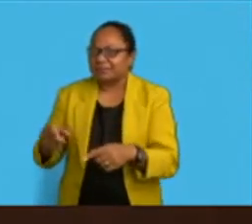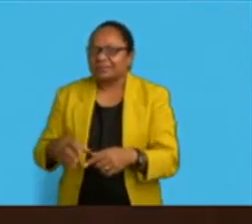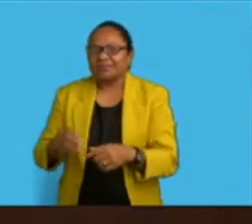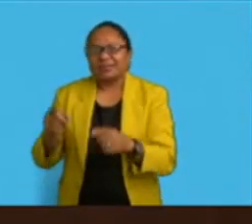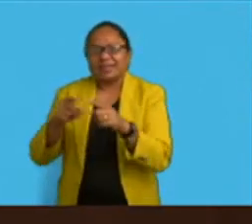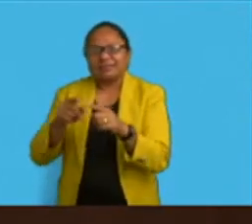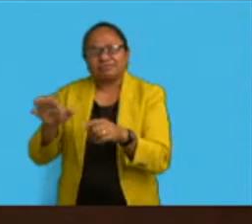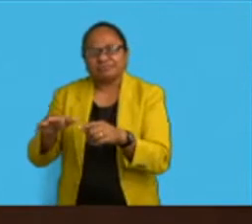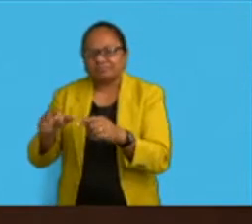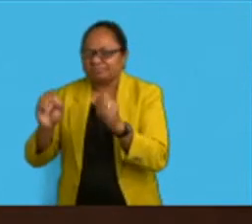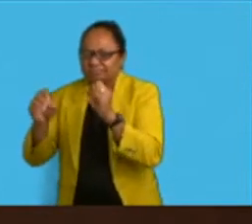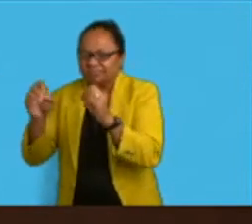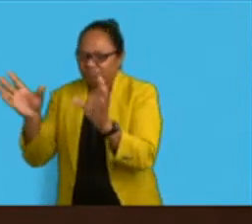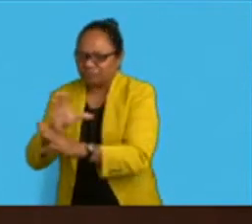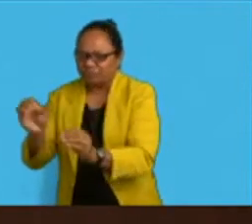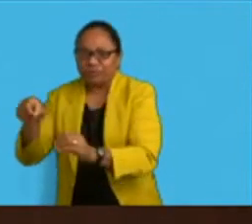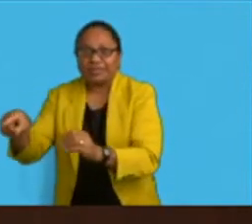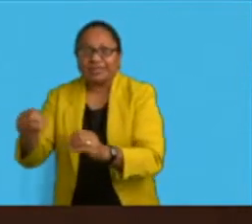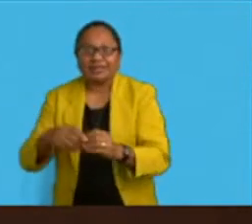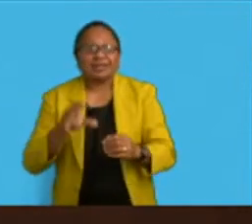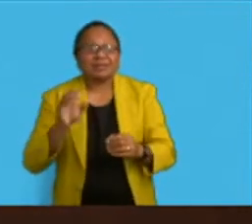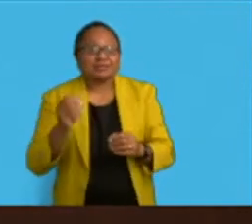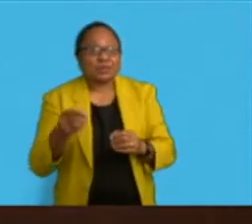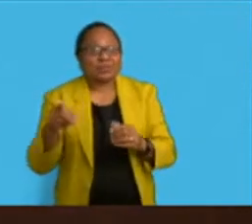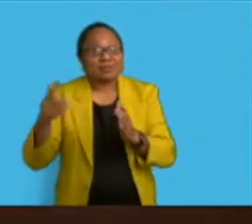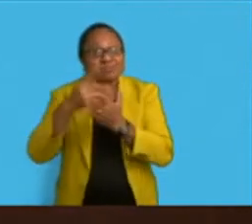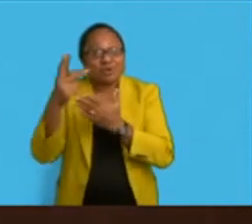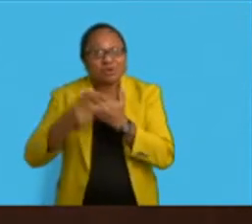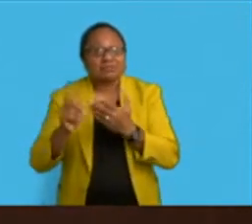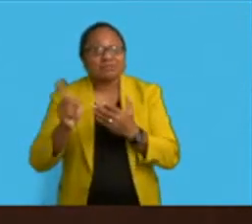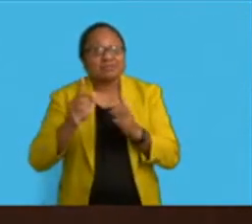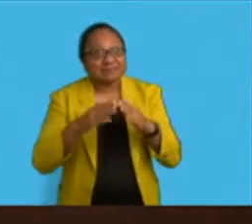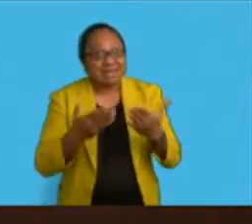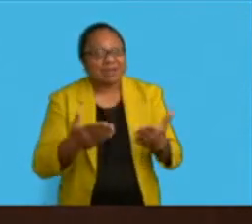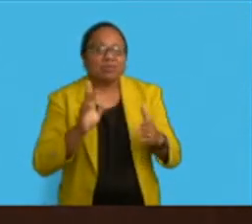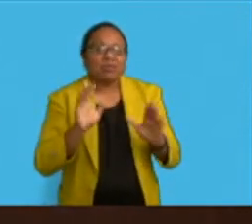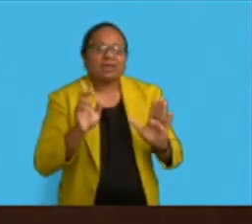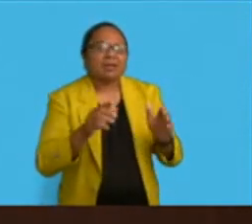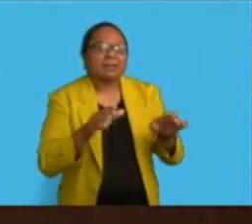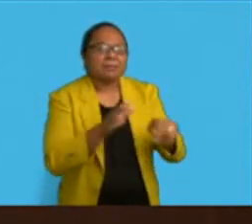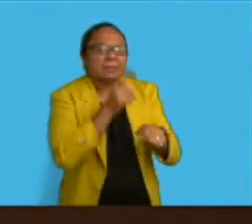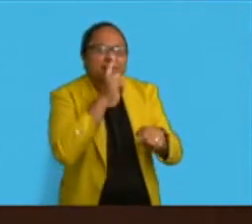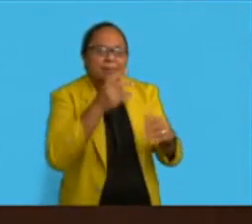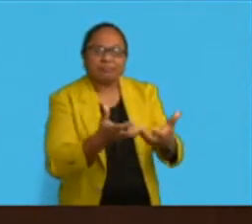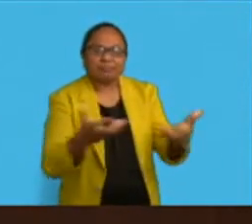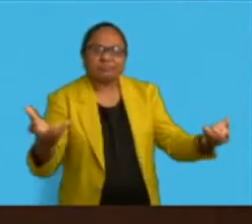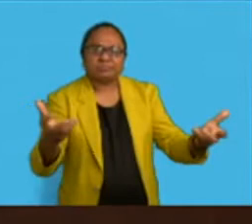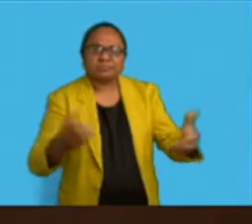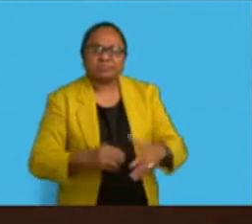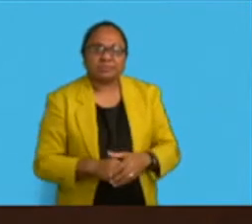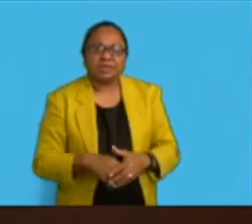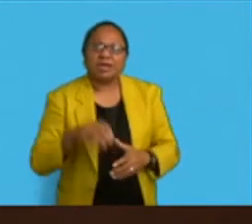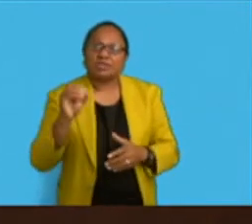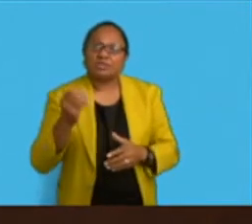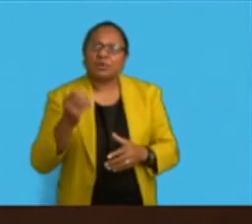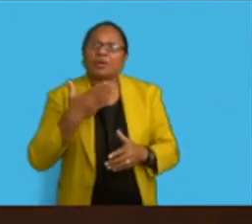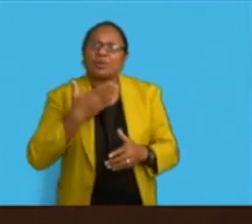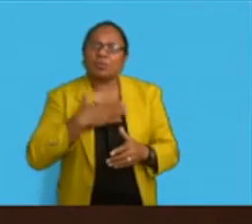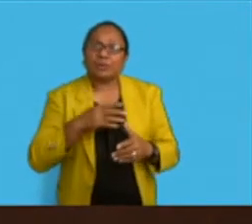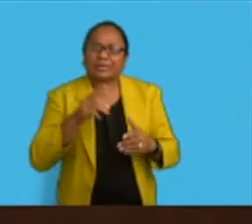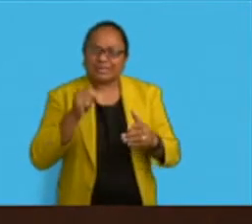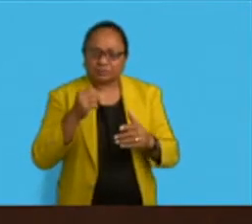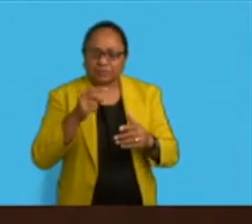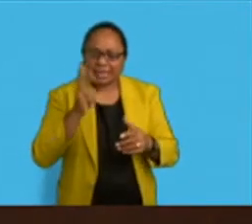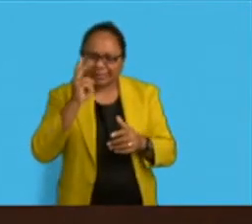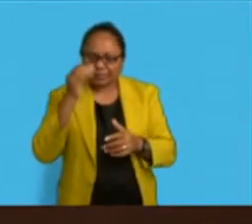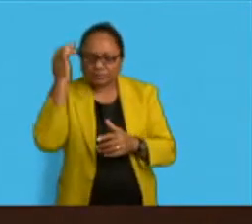mobility. Instead of bringing Fijians together, these programs are sadly driving our people apart. Madam Speaker, we needed to take a step back and